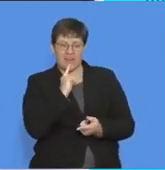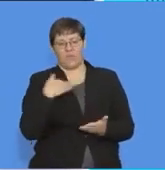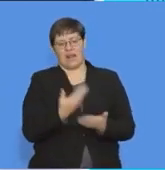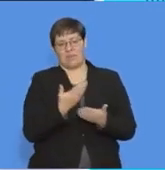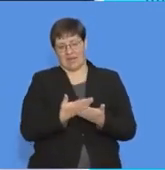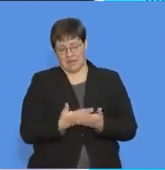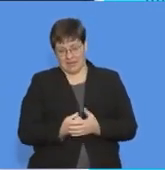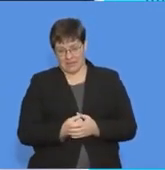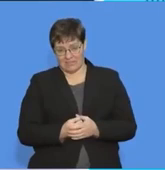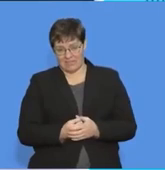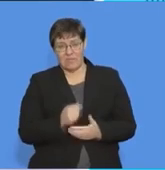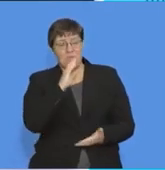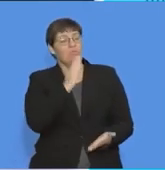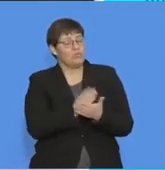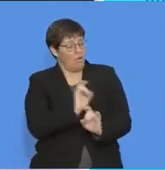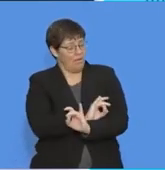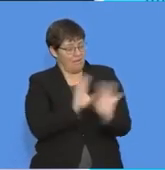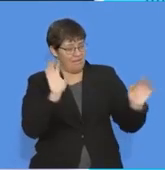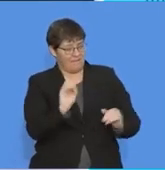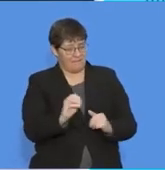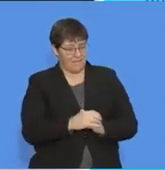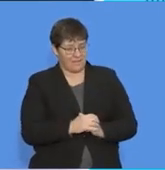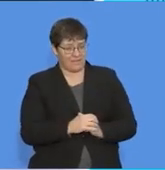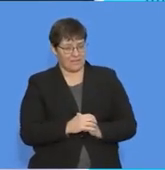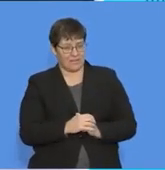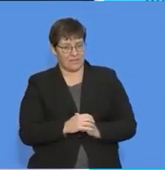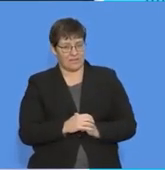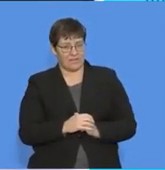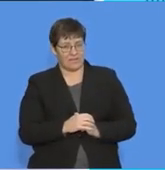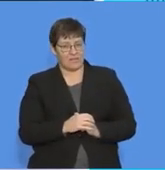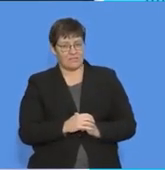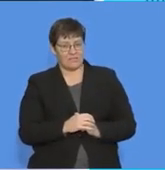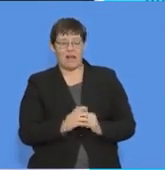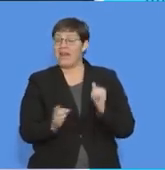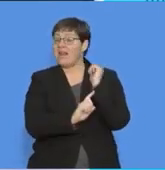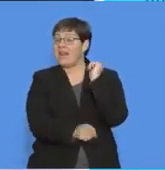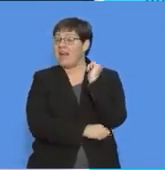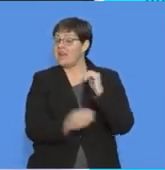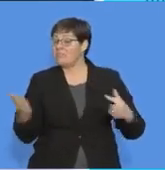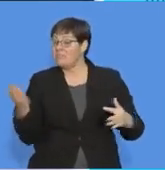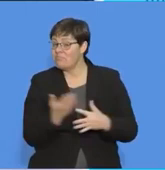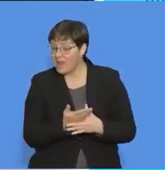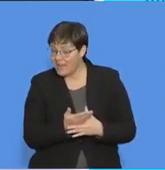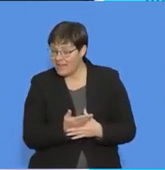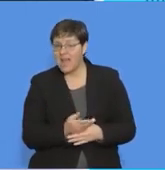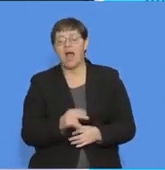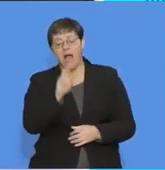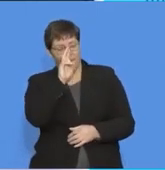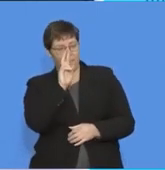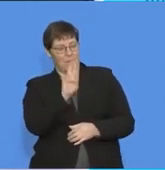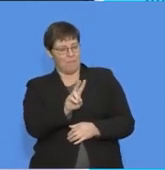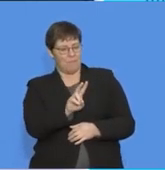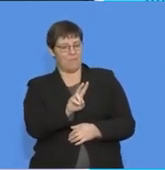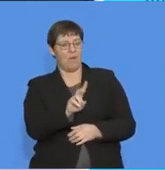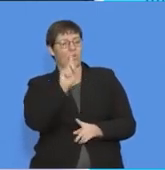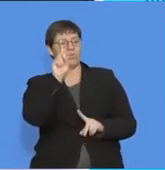there. So that's what you please need to make sure you are clear about. Guys, I want us to take one last ad break. When we come back, we'll